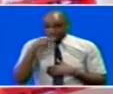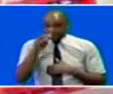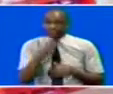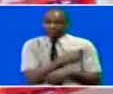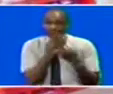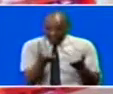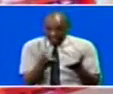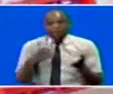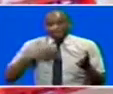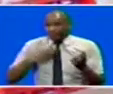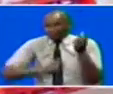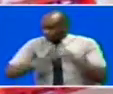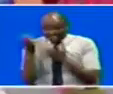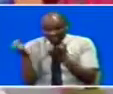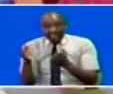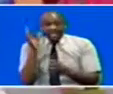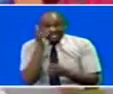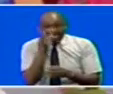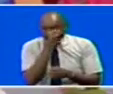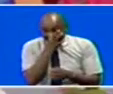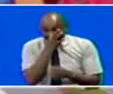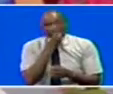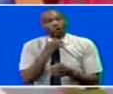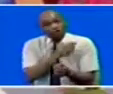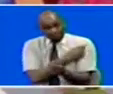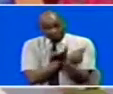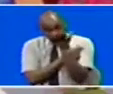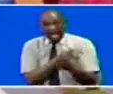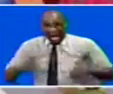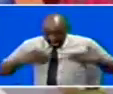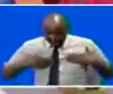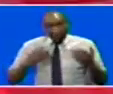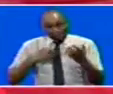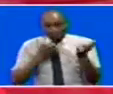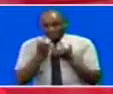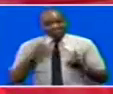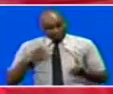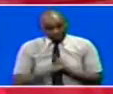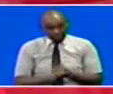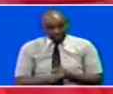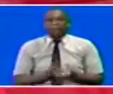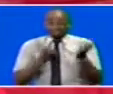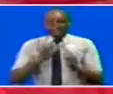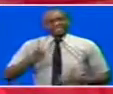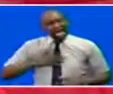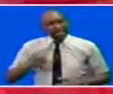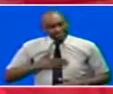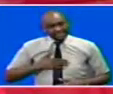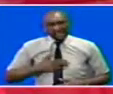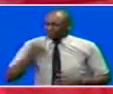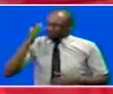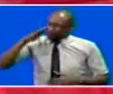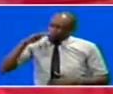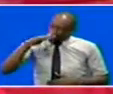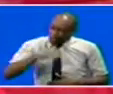back. Vendors outside the Nyeri County Referral Hospital are also relieved. Biashara yetu ilikuwa